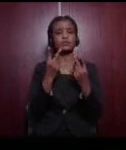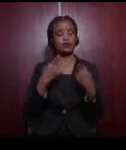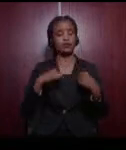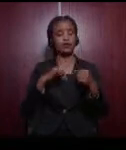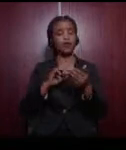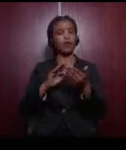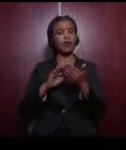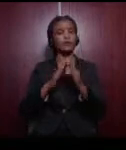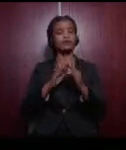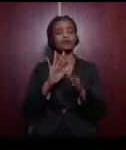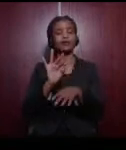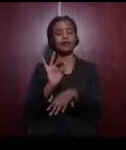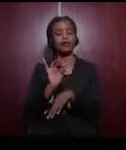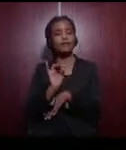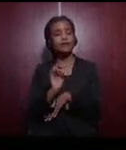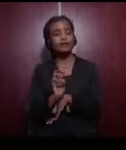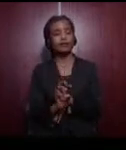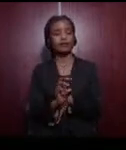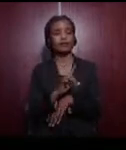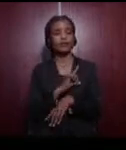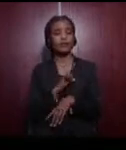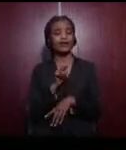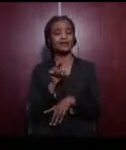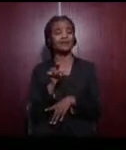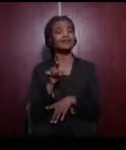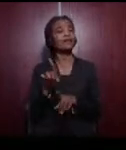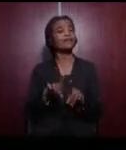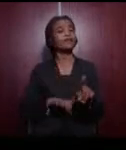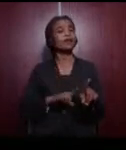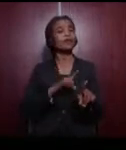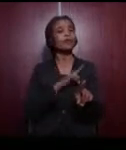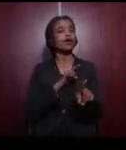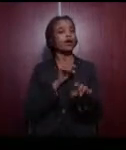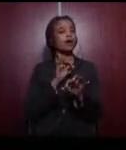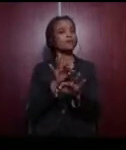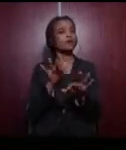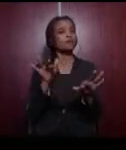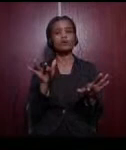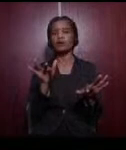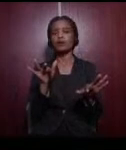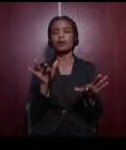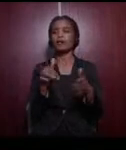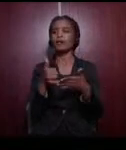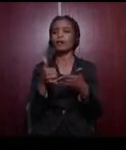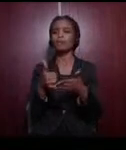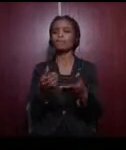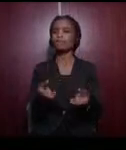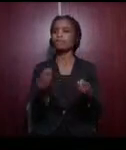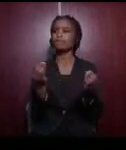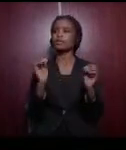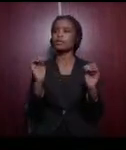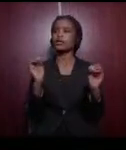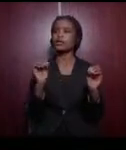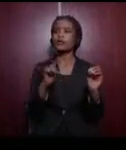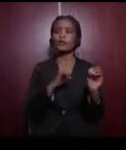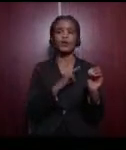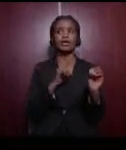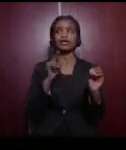into efailisa this thing ukuthi kena abantu bangatholi uncedo is based on ukuthi lezi zinto zikhulunywa on this table then it ends